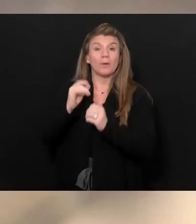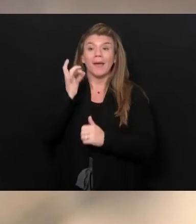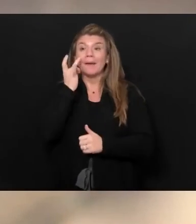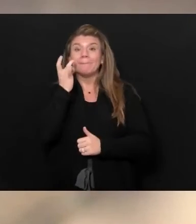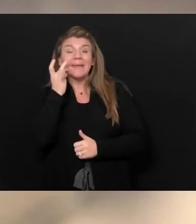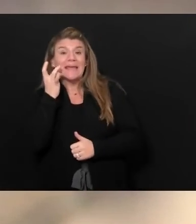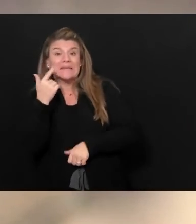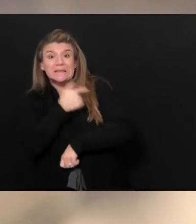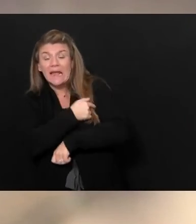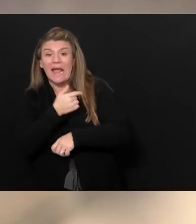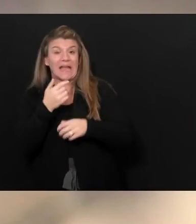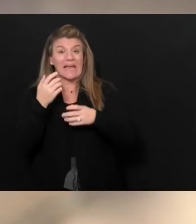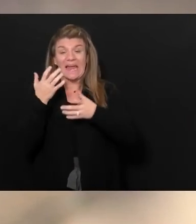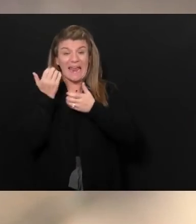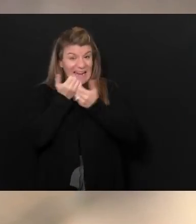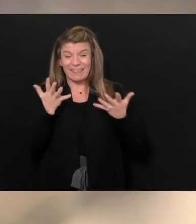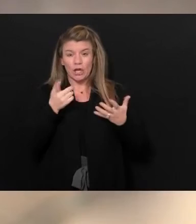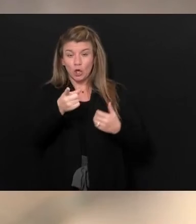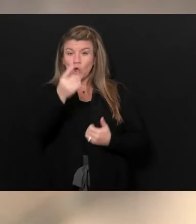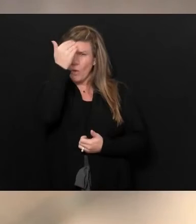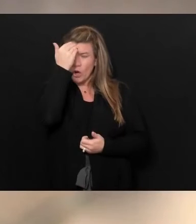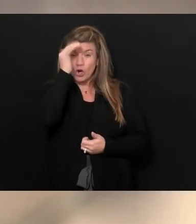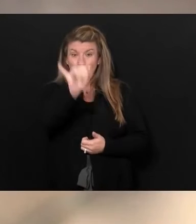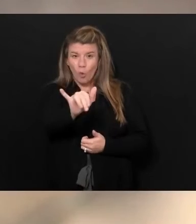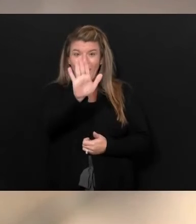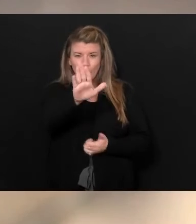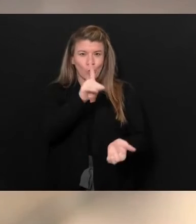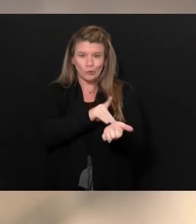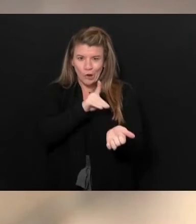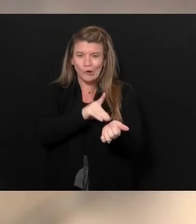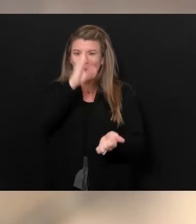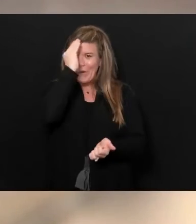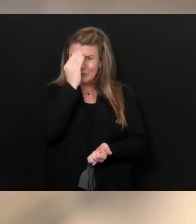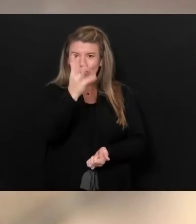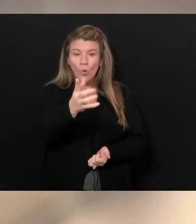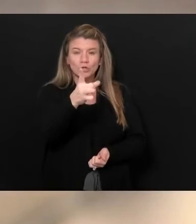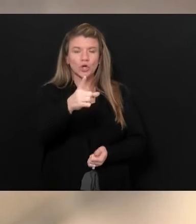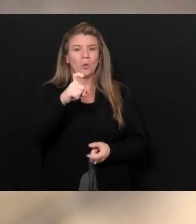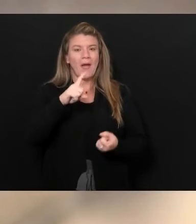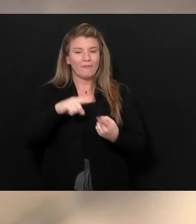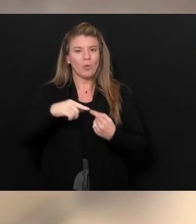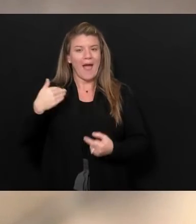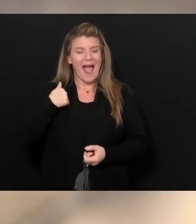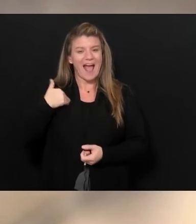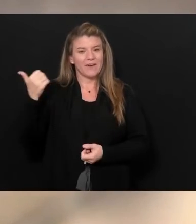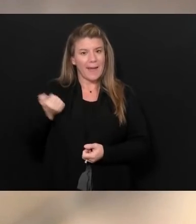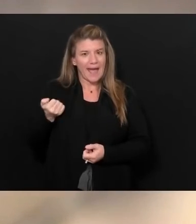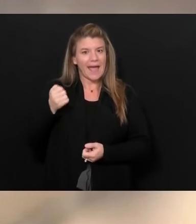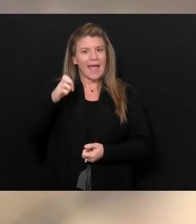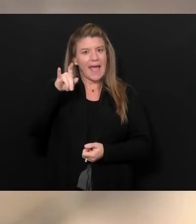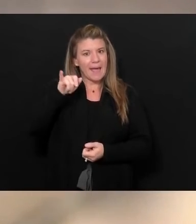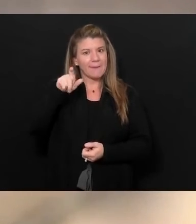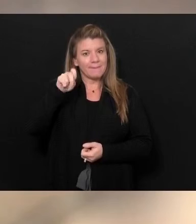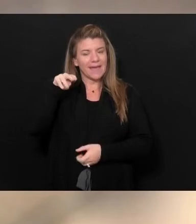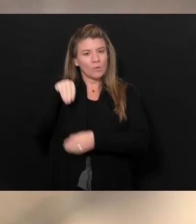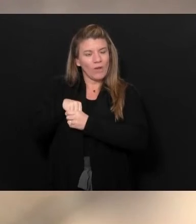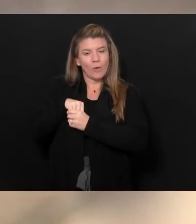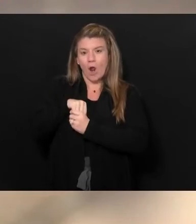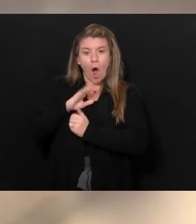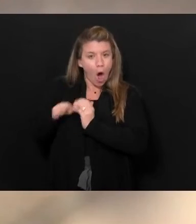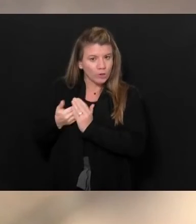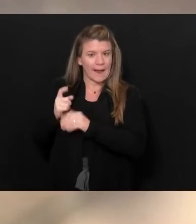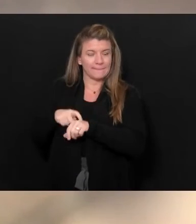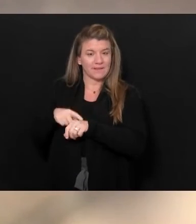stings, and you would know that because your doctor would have told you to carry an epinephrine pen and EpiPen with you. So if